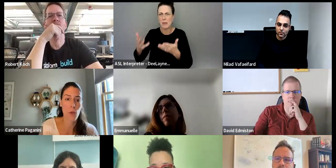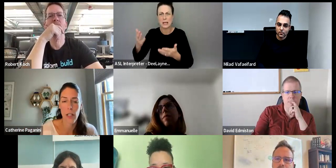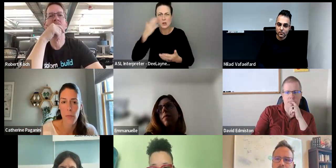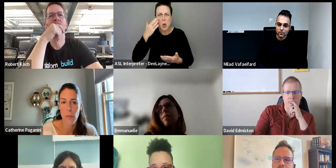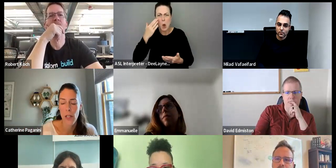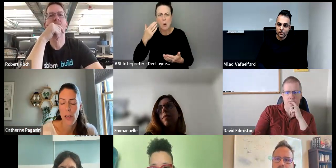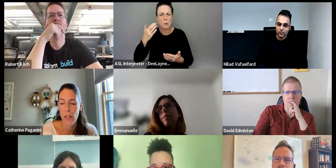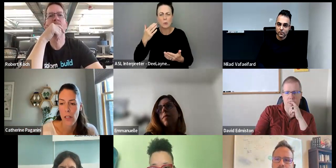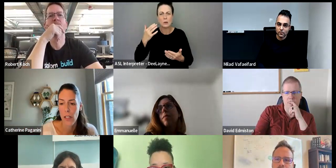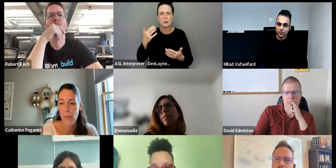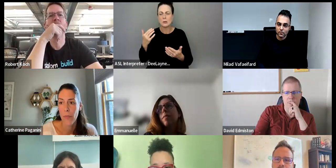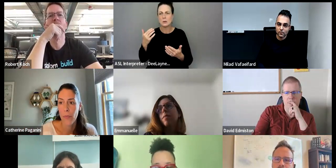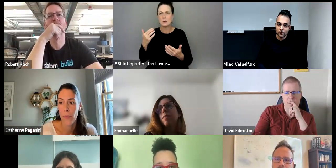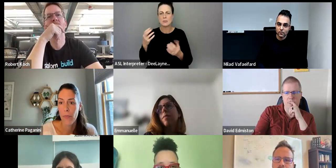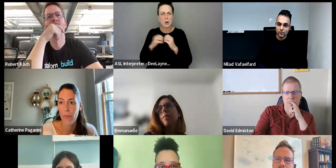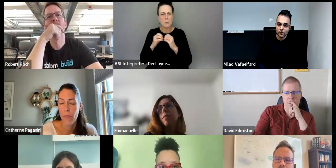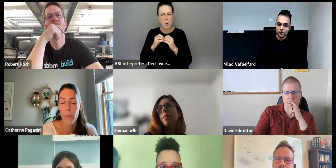are more